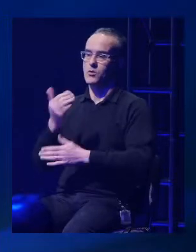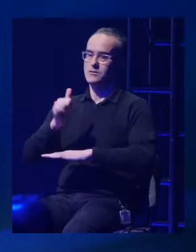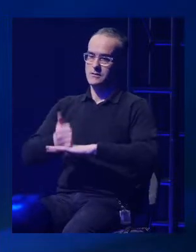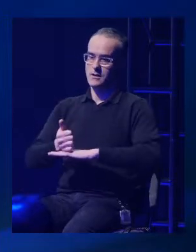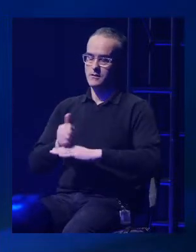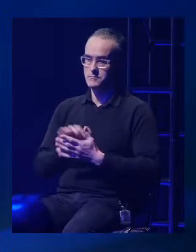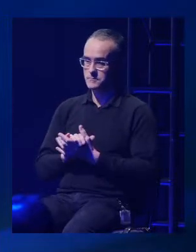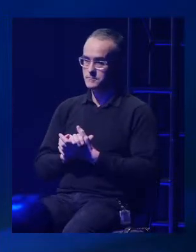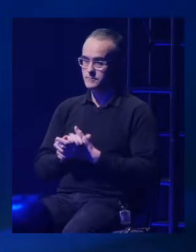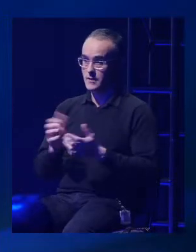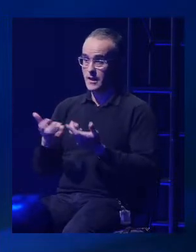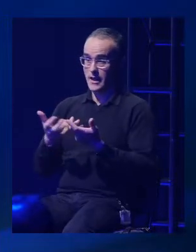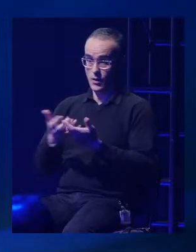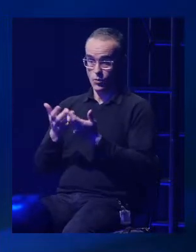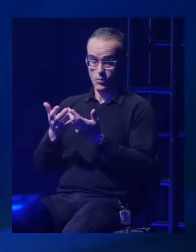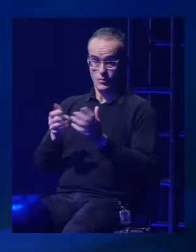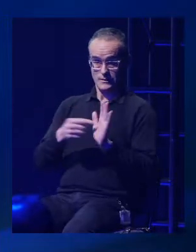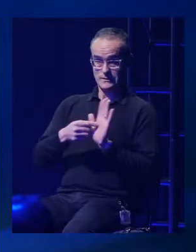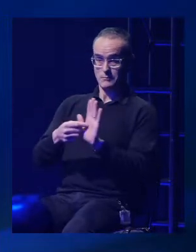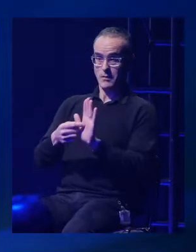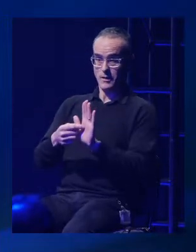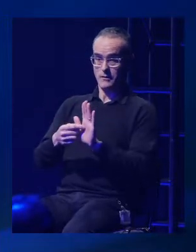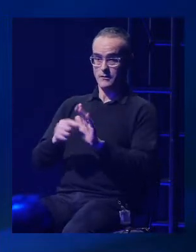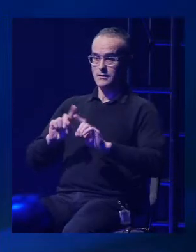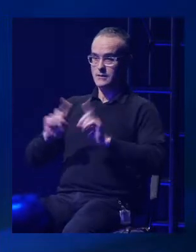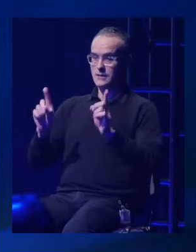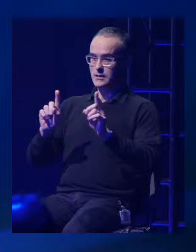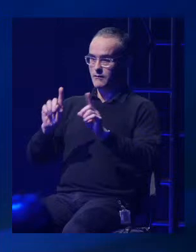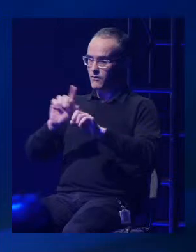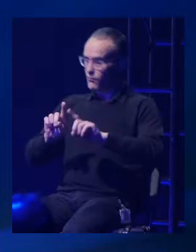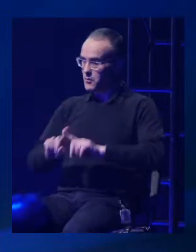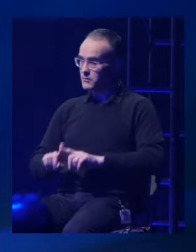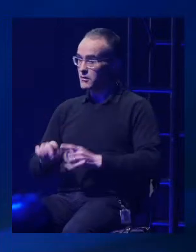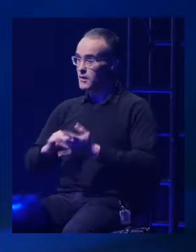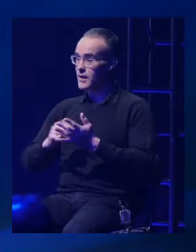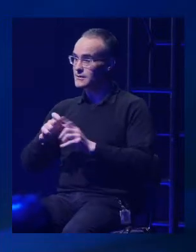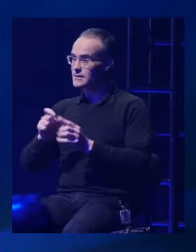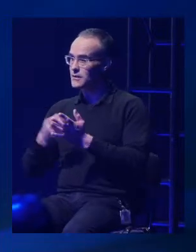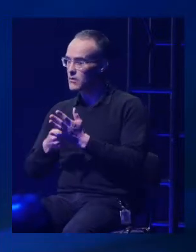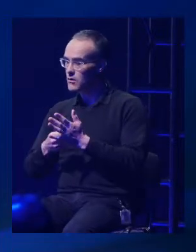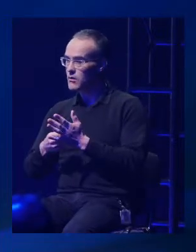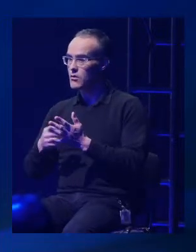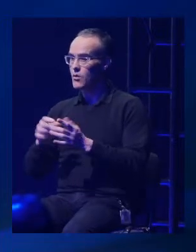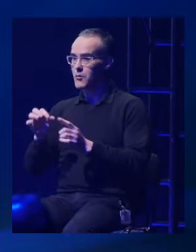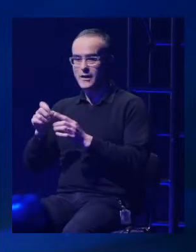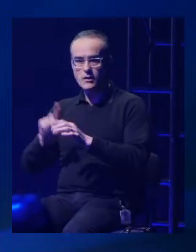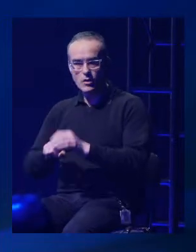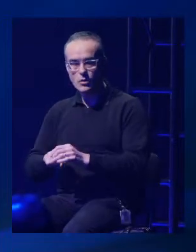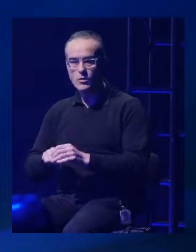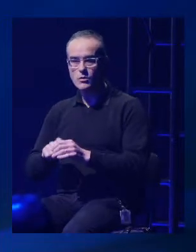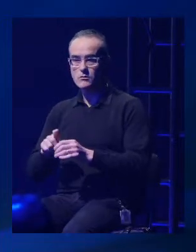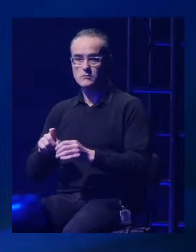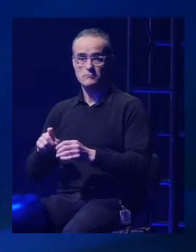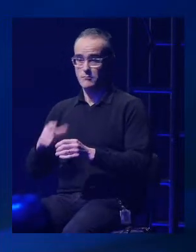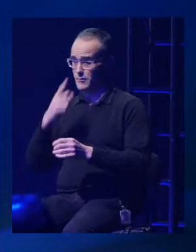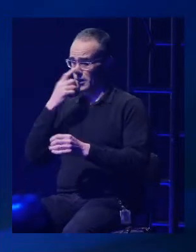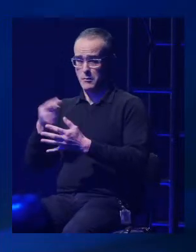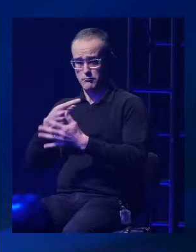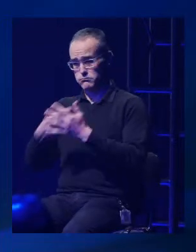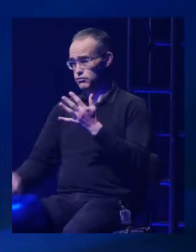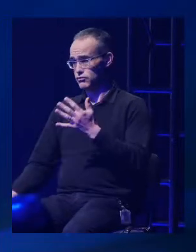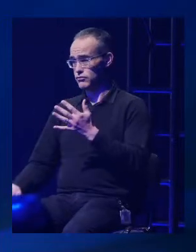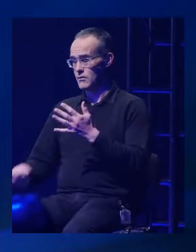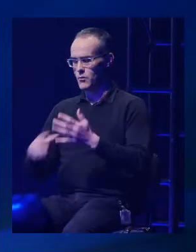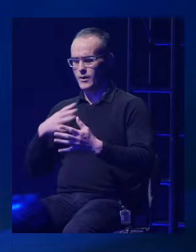do we display these particular formats as well? Is it going to be SDR? Is it hybrid log gamma? Is it PQ? Could be any one of these things that we have to